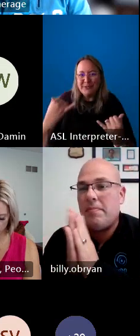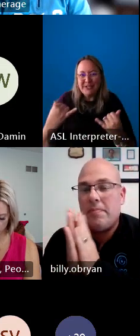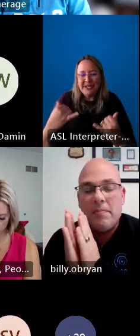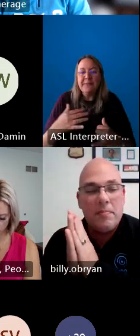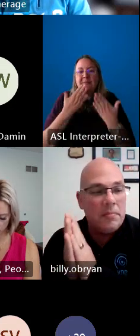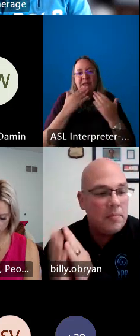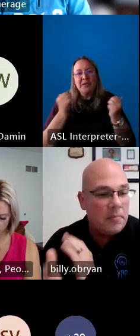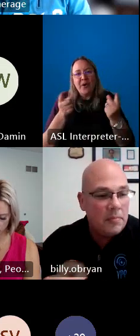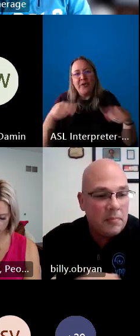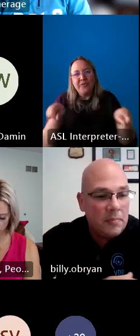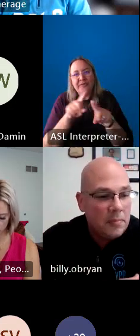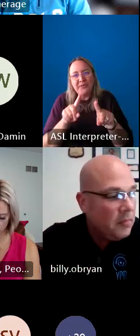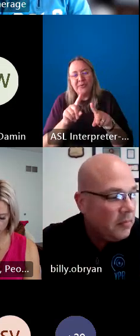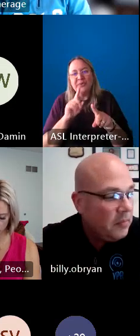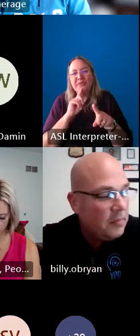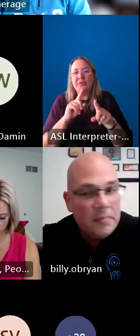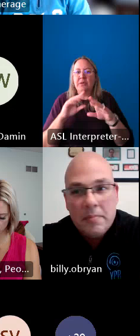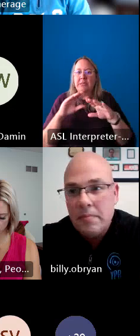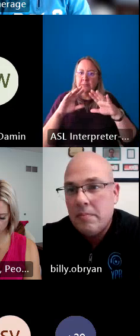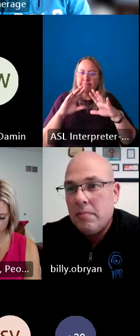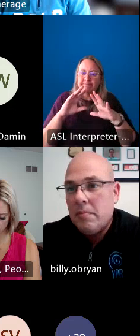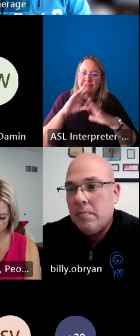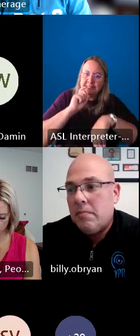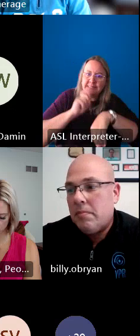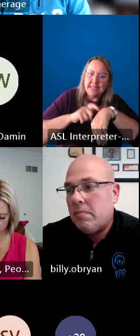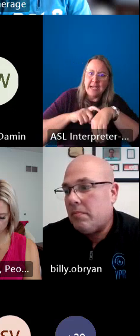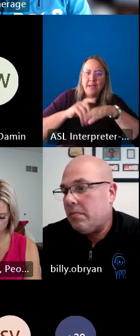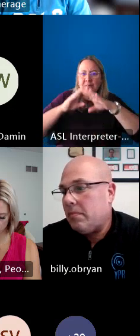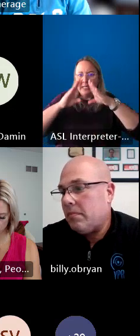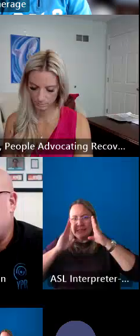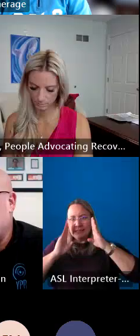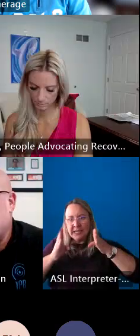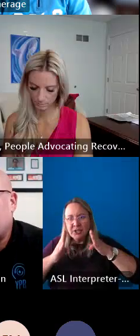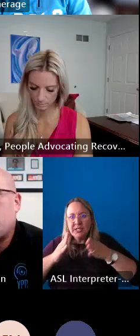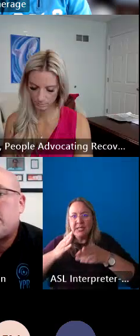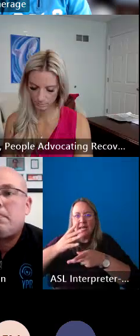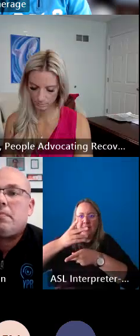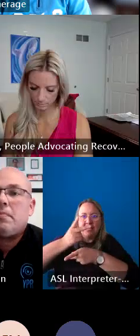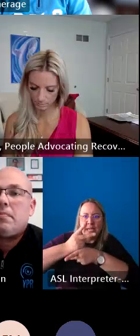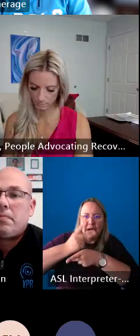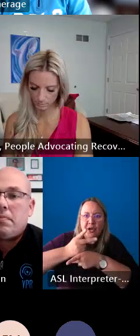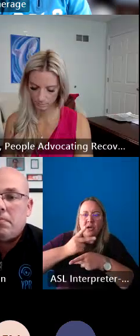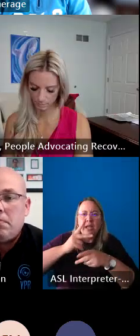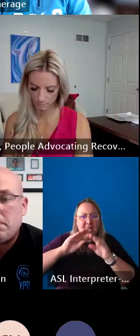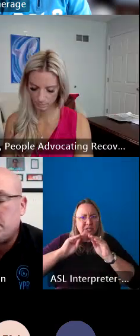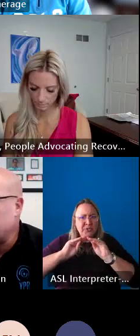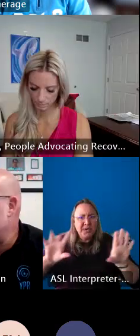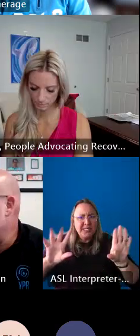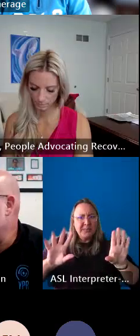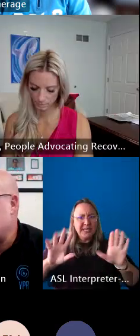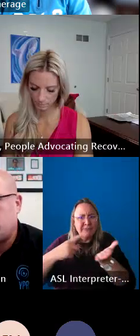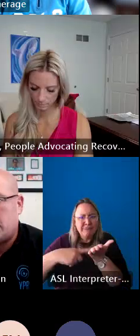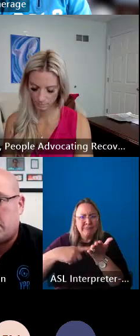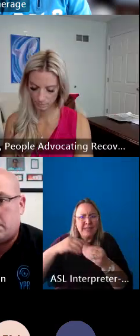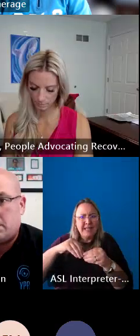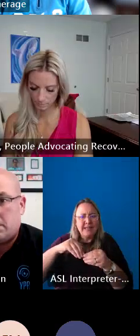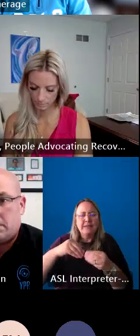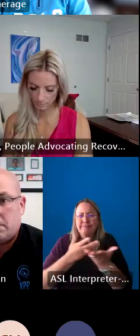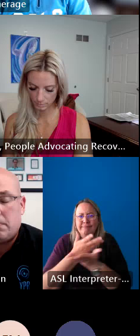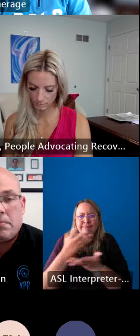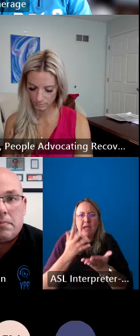thank each and every one of you for putting so much time, attention, care, and ultimately transparency into this conversation that ultimately needs to be had.